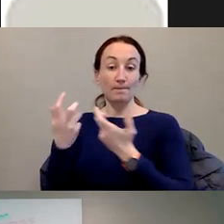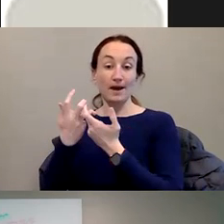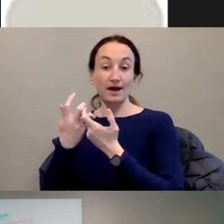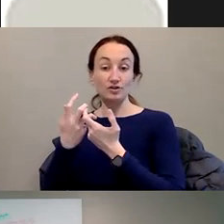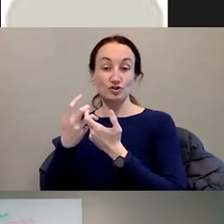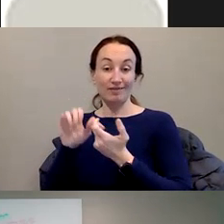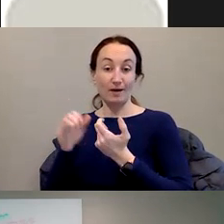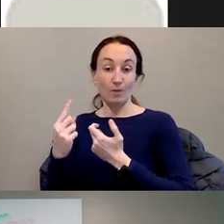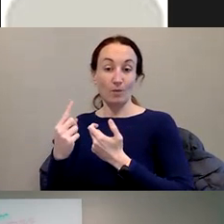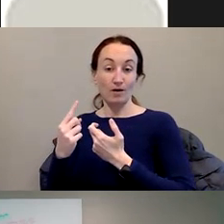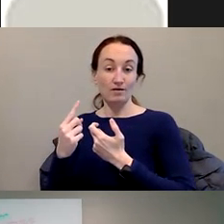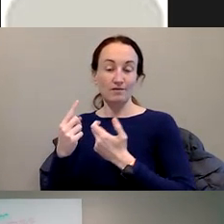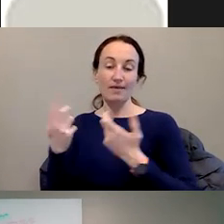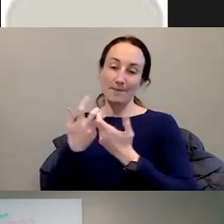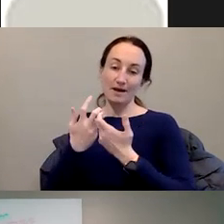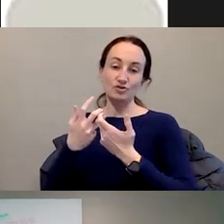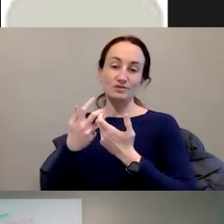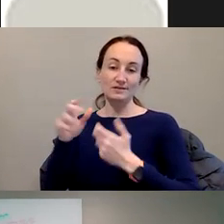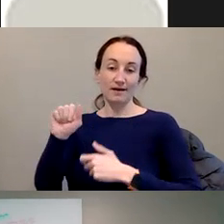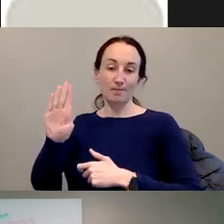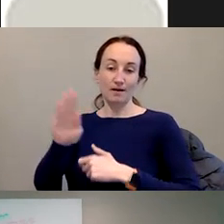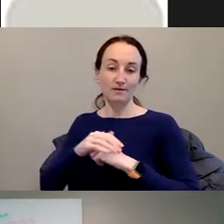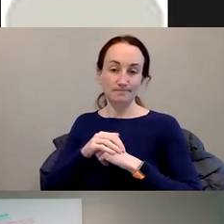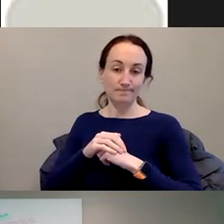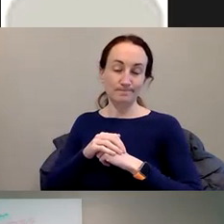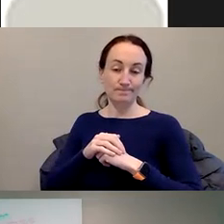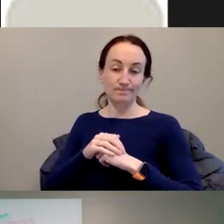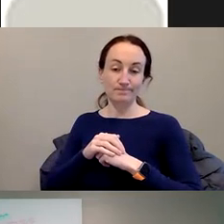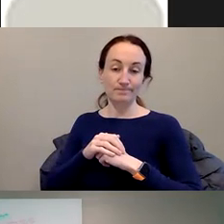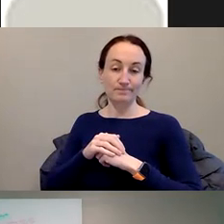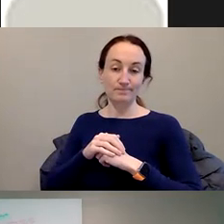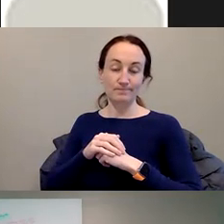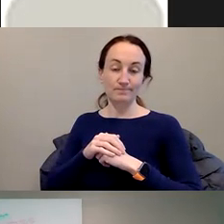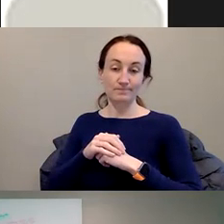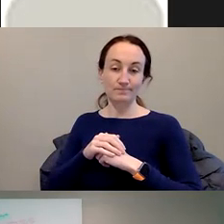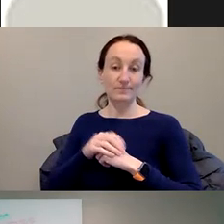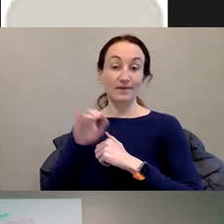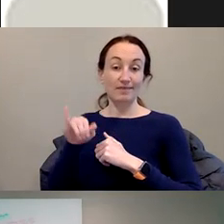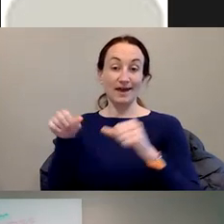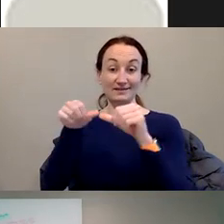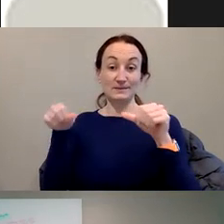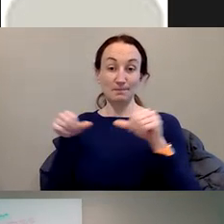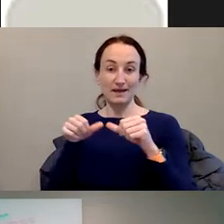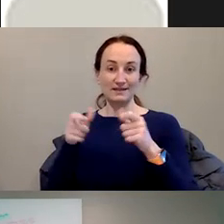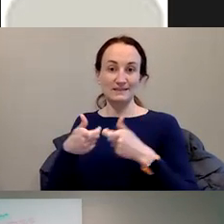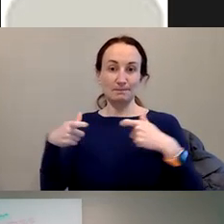one, that matches the antibody. This is, well, the search space becomes much bigger,